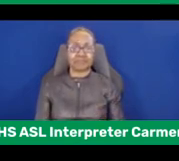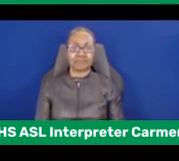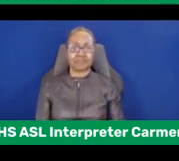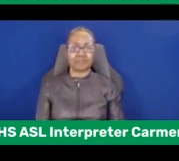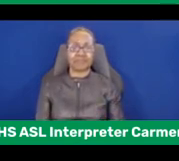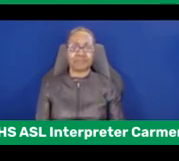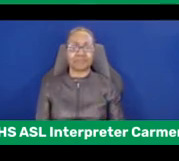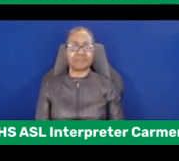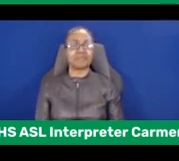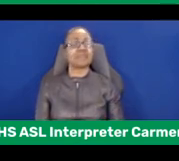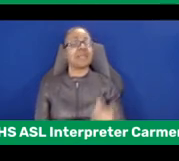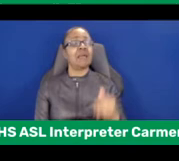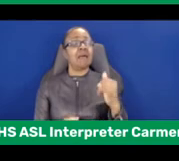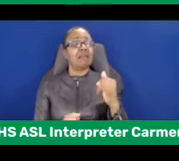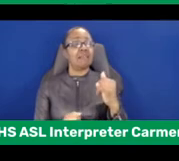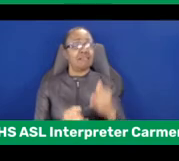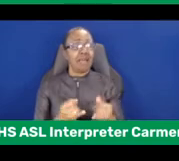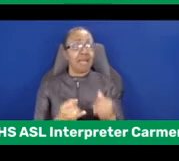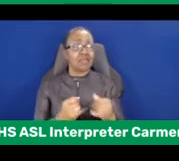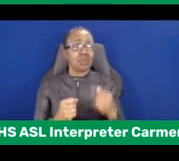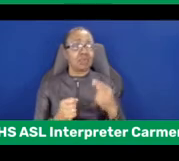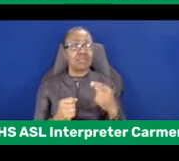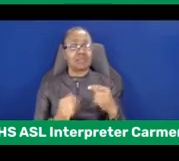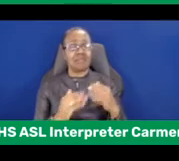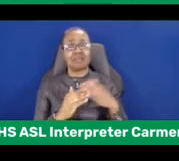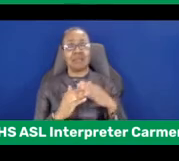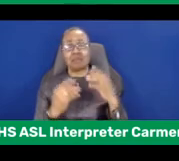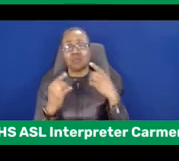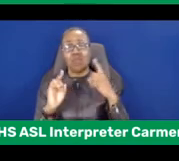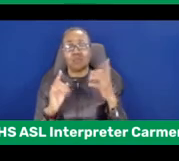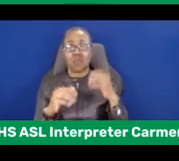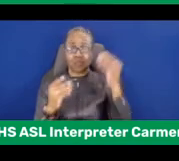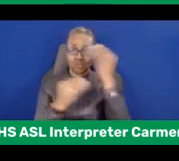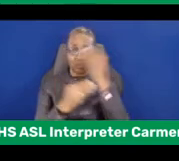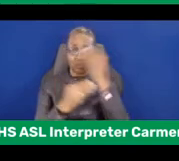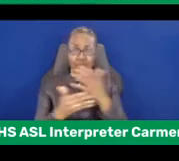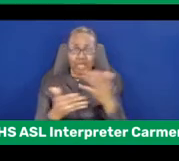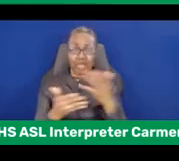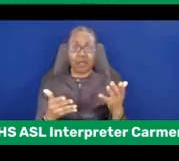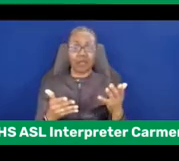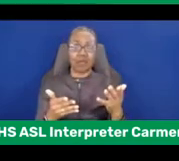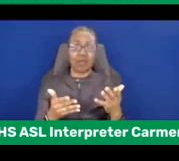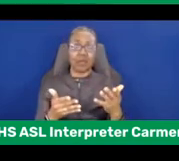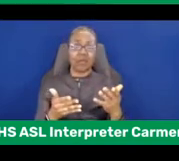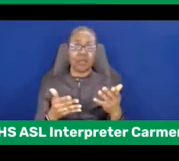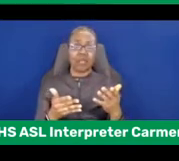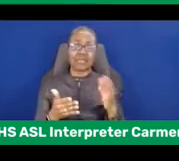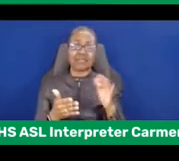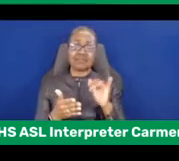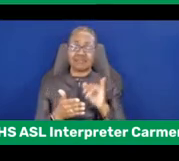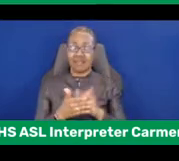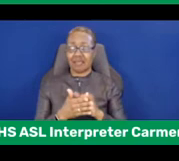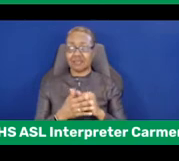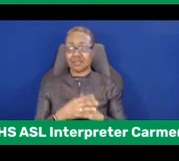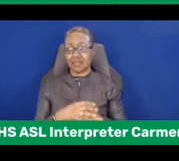And I think lastly, one of the main triumphs that we'd like to share with you all is the fact that